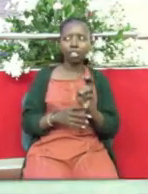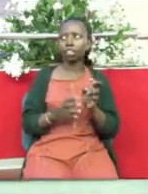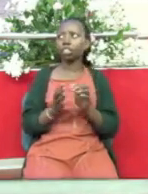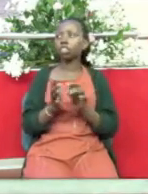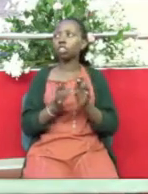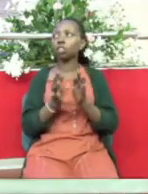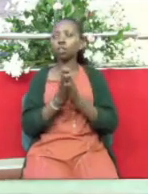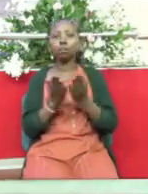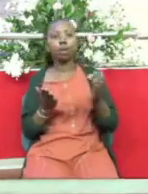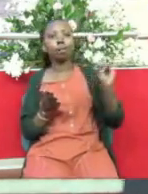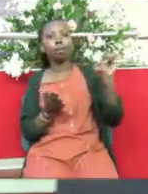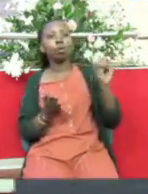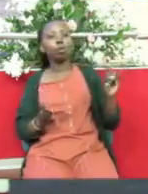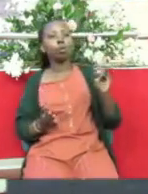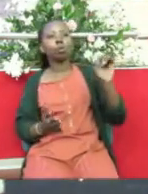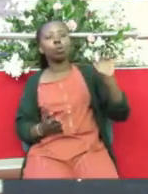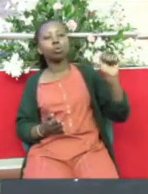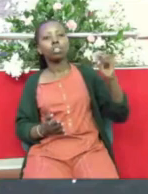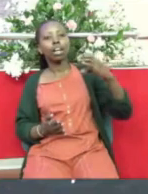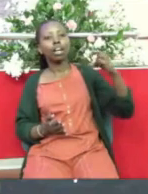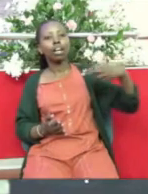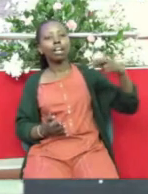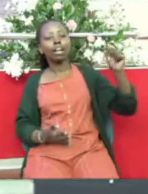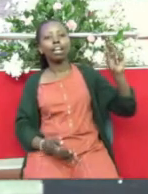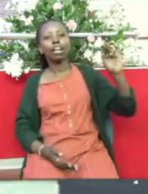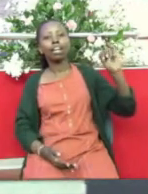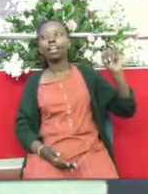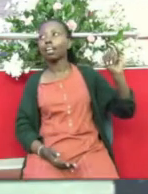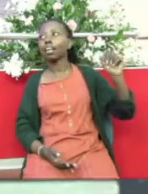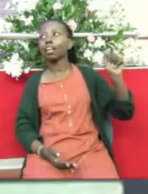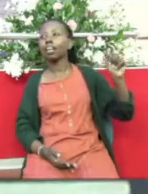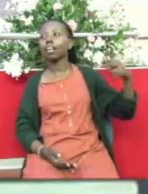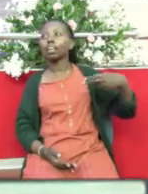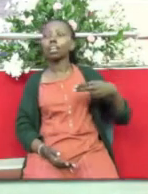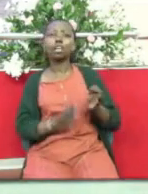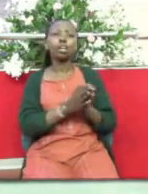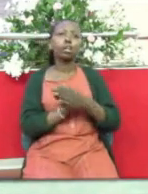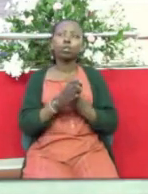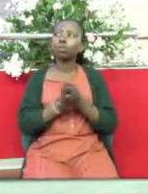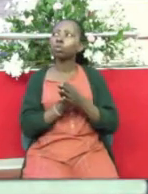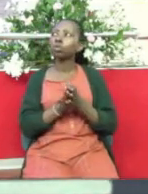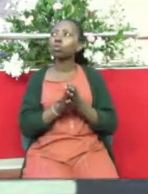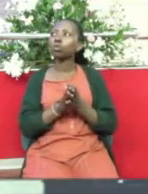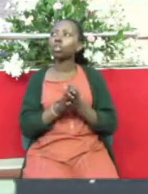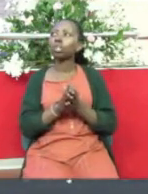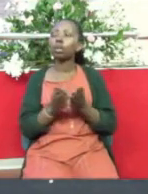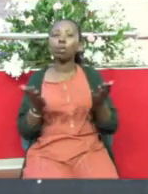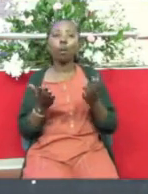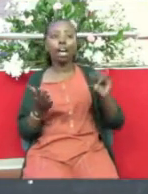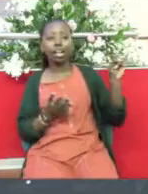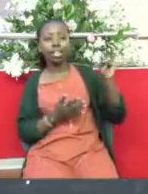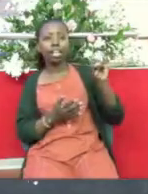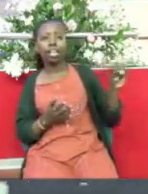6 to 7. Simulizi ambayo tumeisoma kwenye Zechariah. The story where Zechariah,